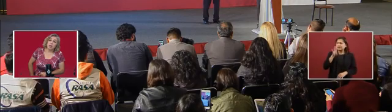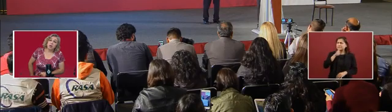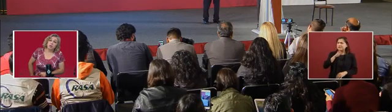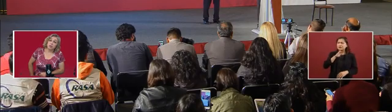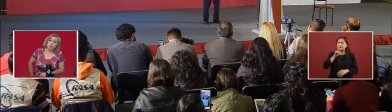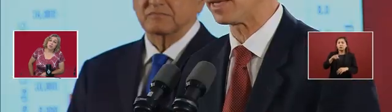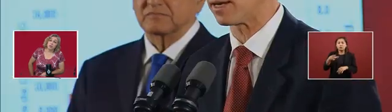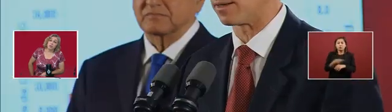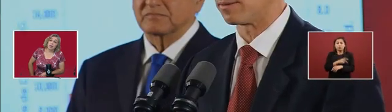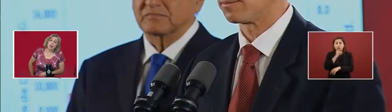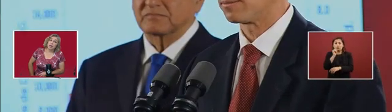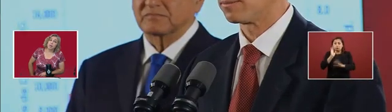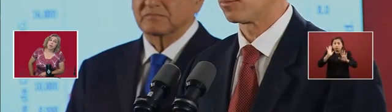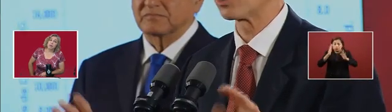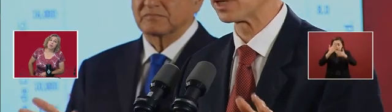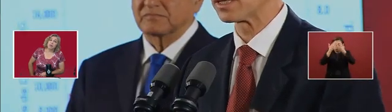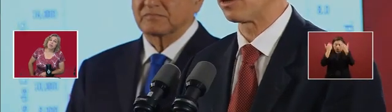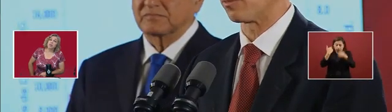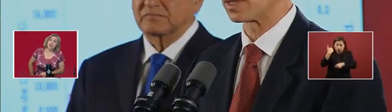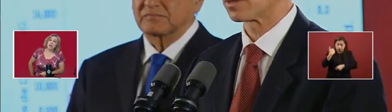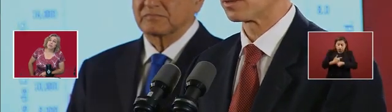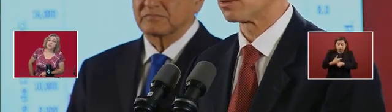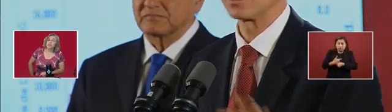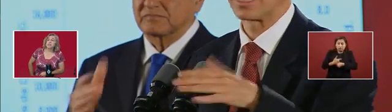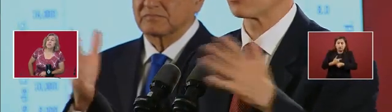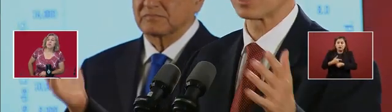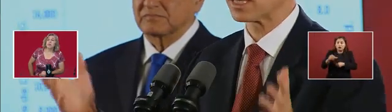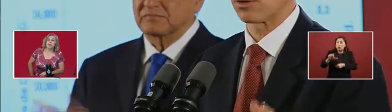has symptoms. But if this